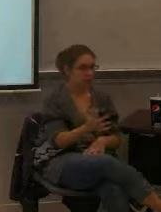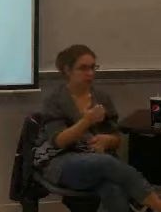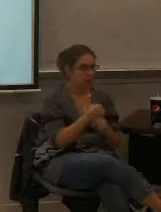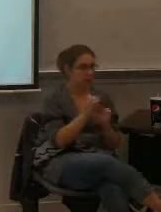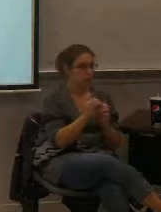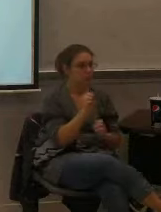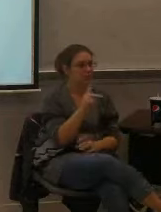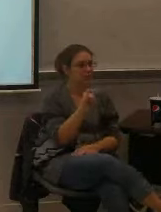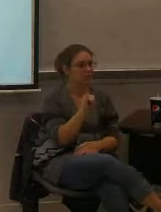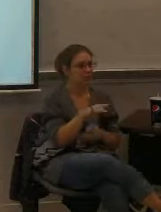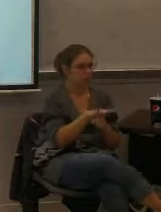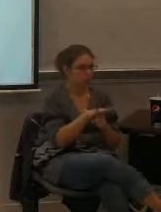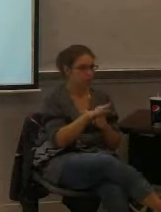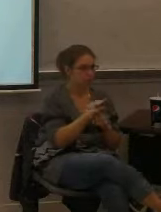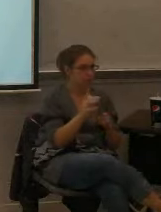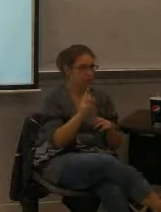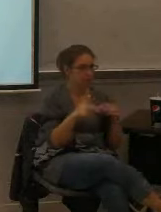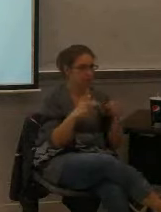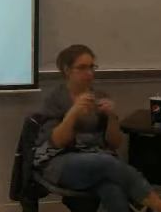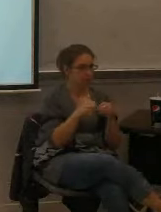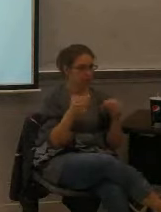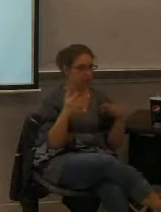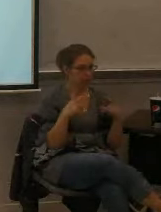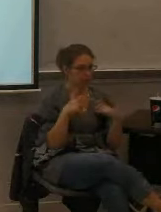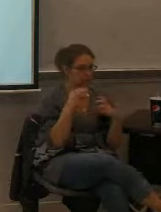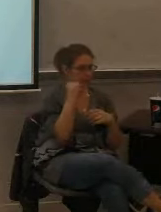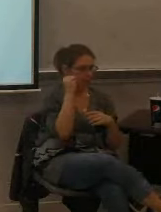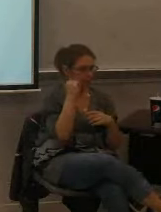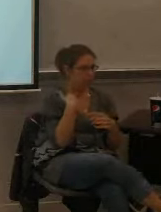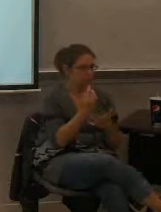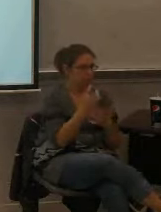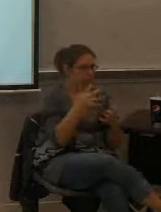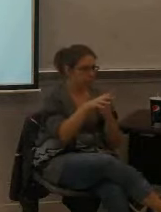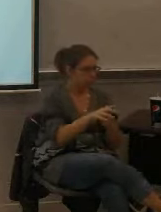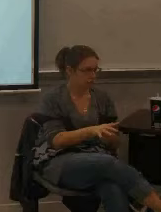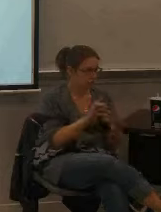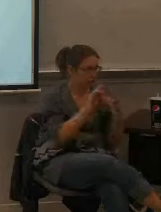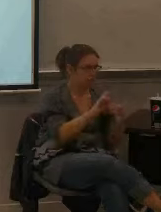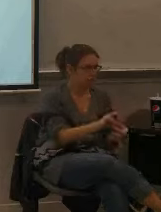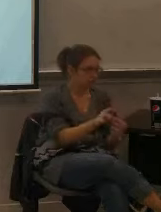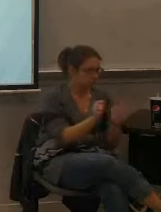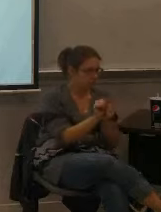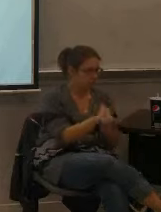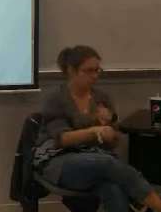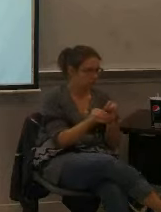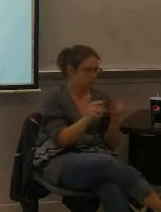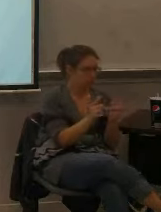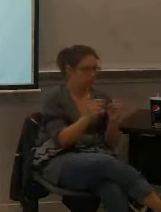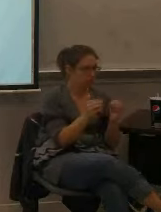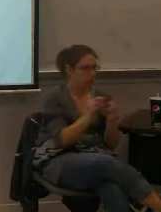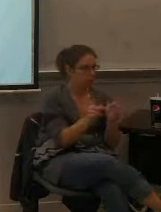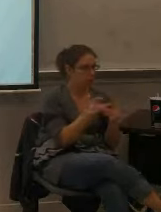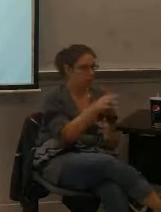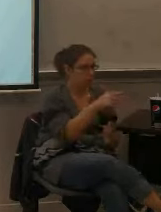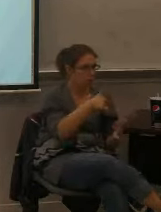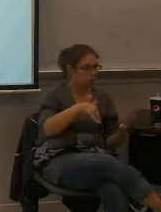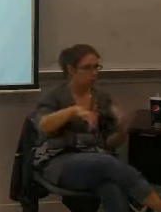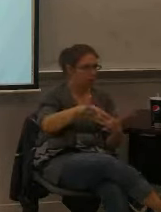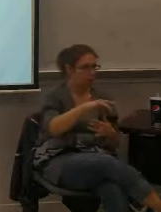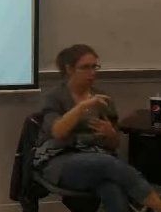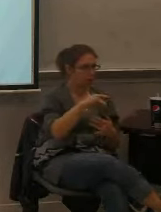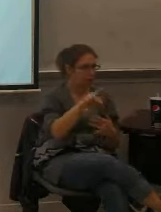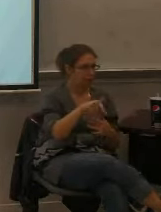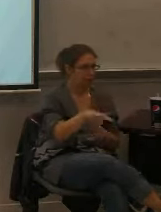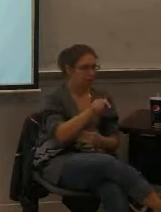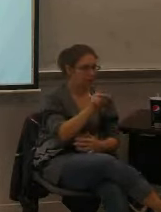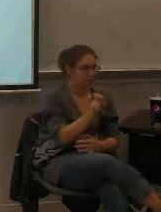areas and put in more vacation homes. And so there's a lot of pressure to put more and more people around the edge of this